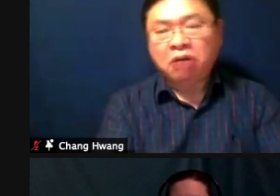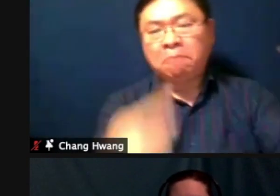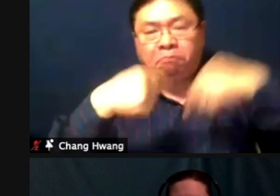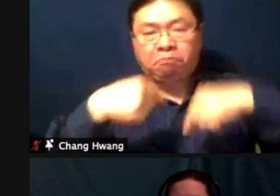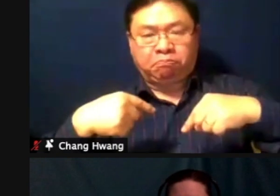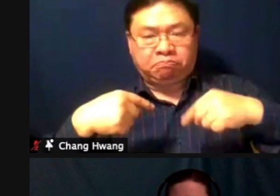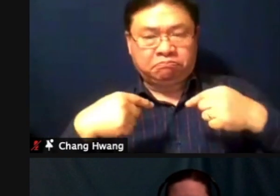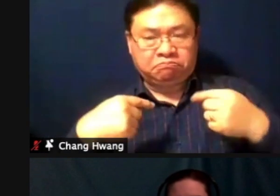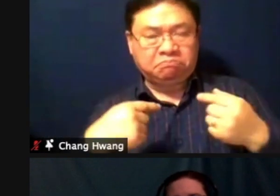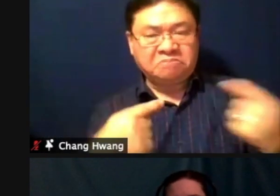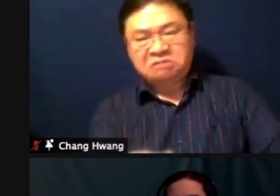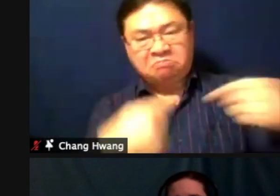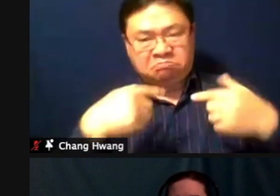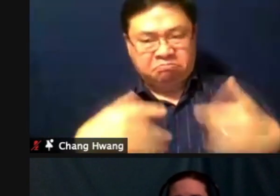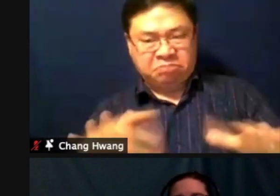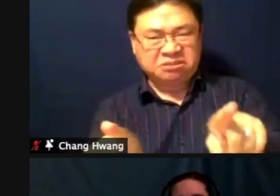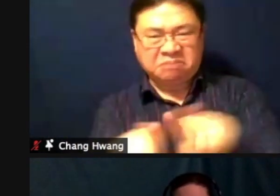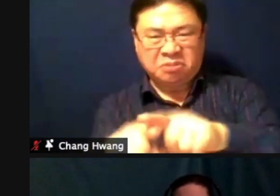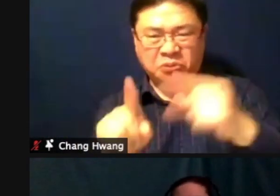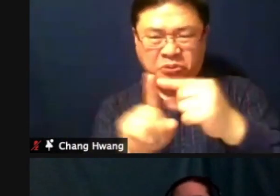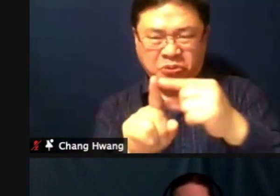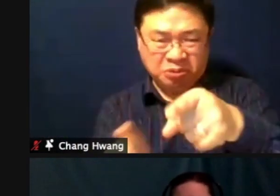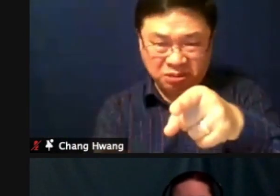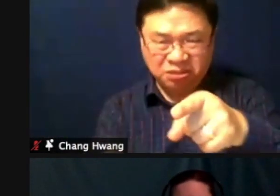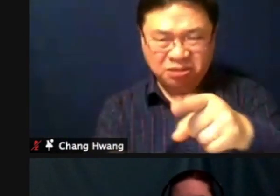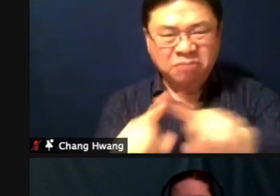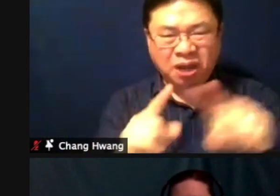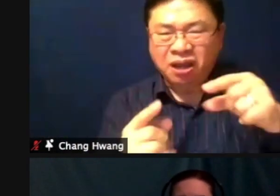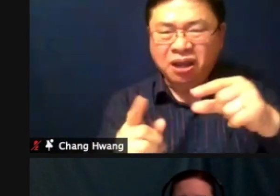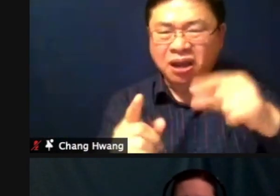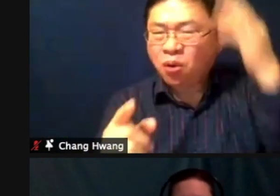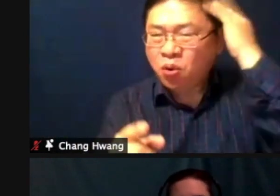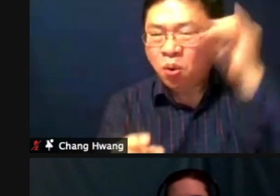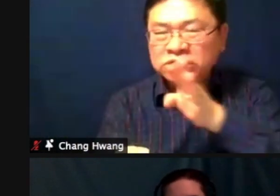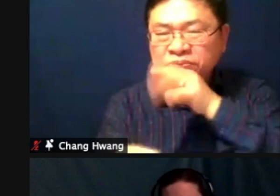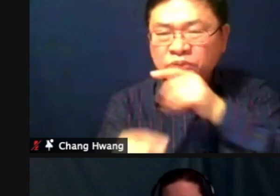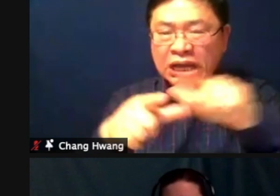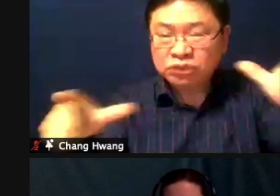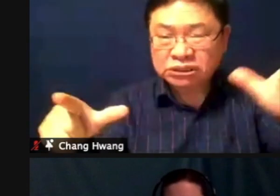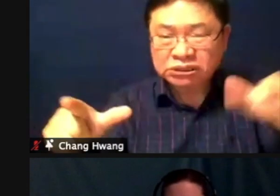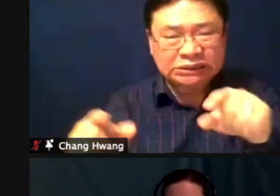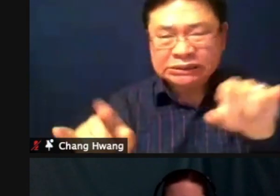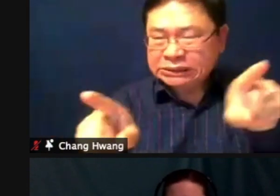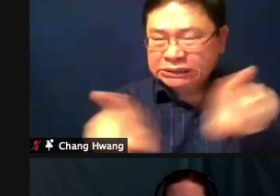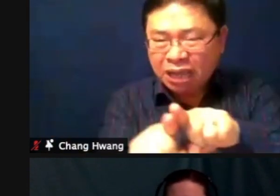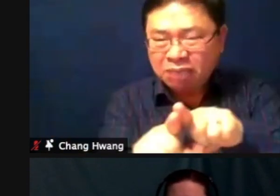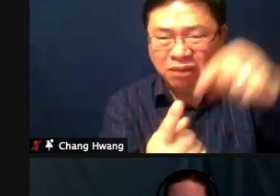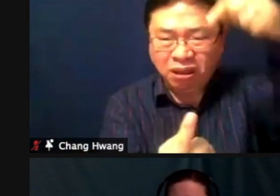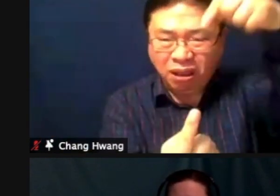So what it says here is the teacher comes. Teacher comes to me.